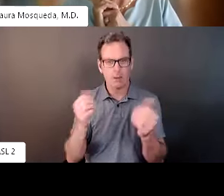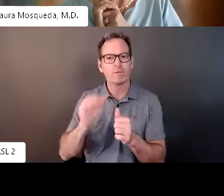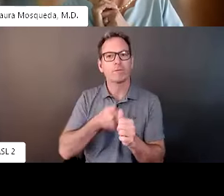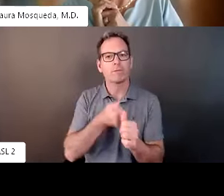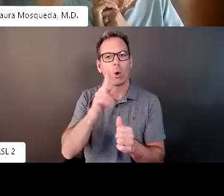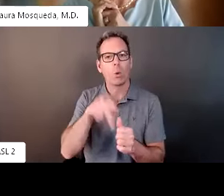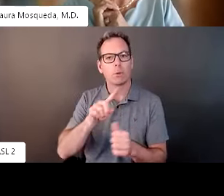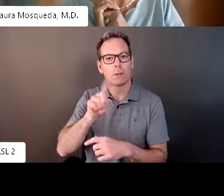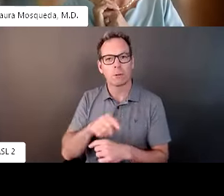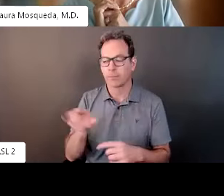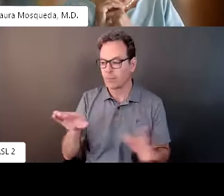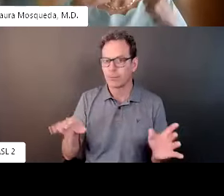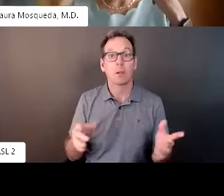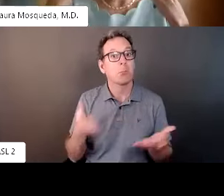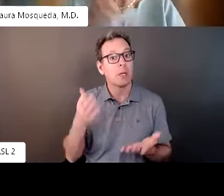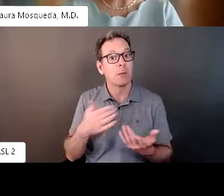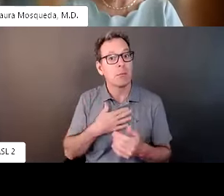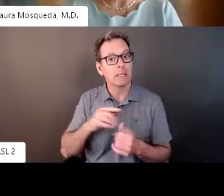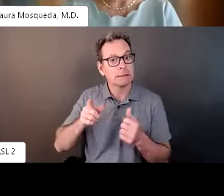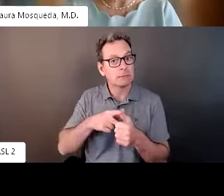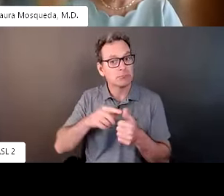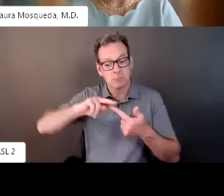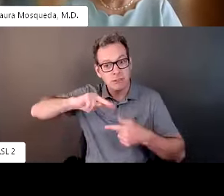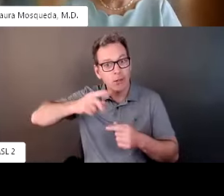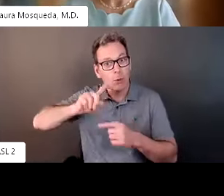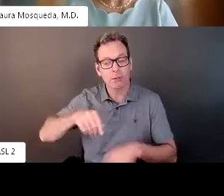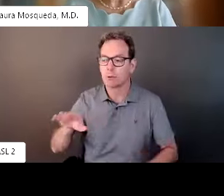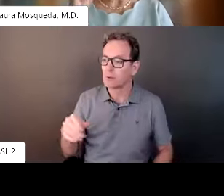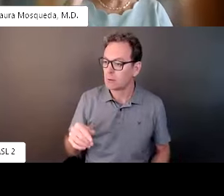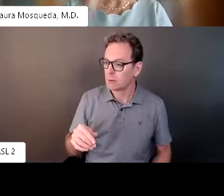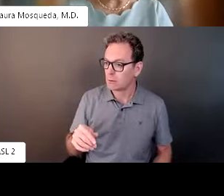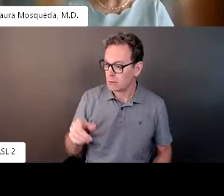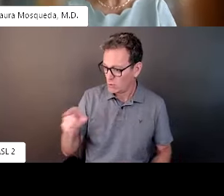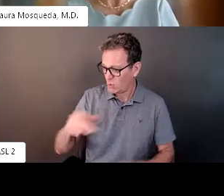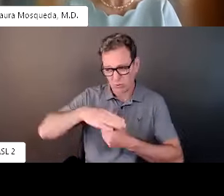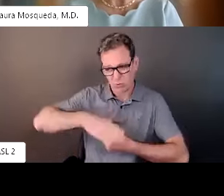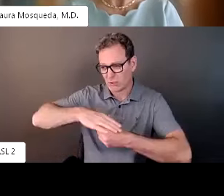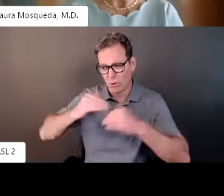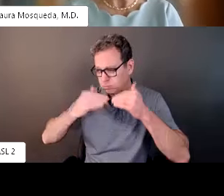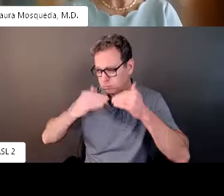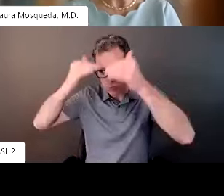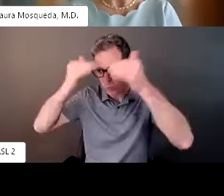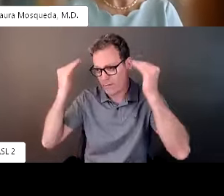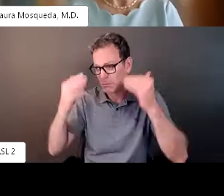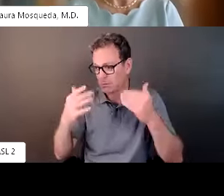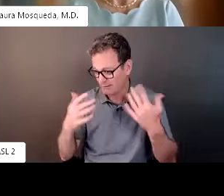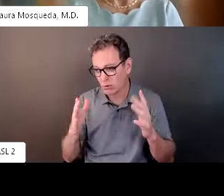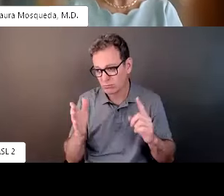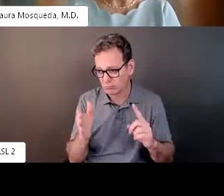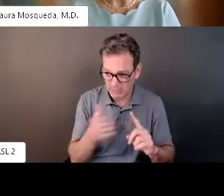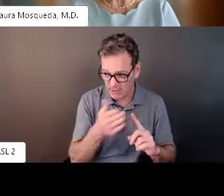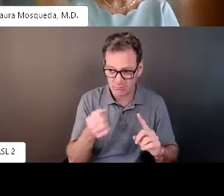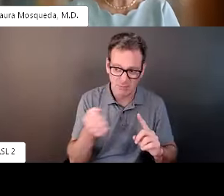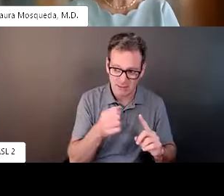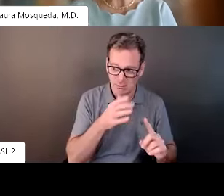ever hit your mom because you're getting so frustrated? No? Have you ever felt like you might hit your mom?